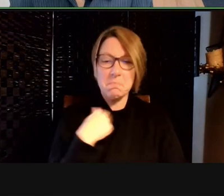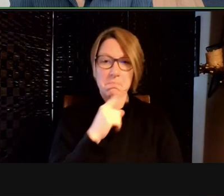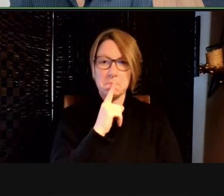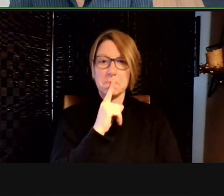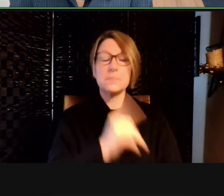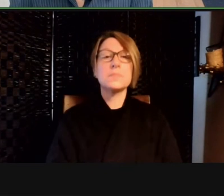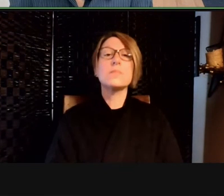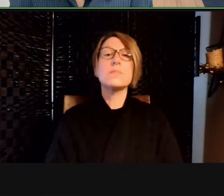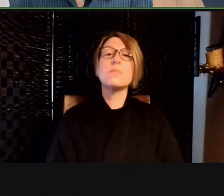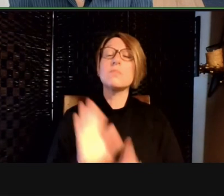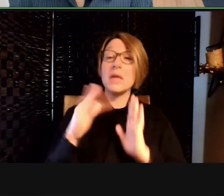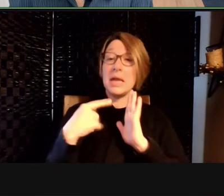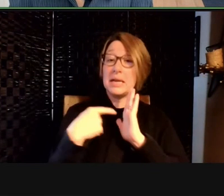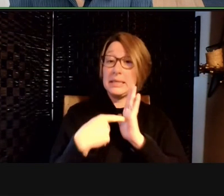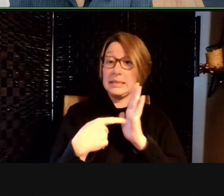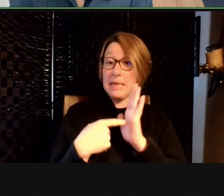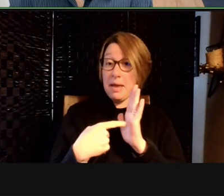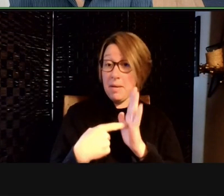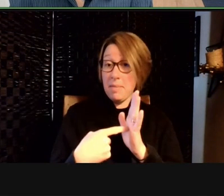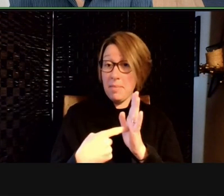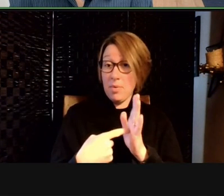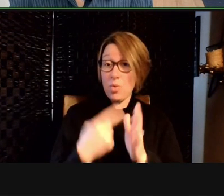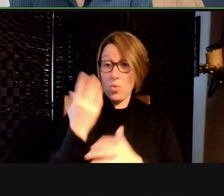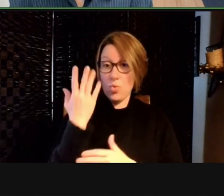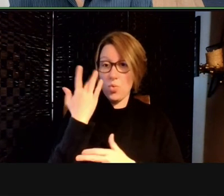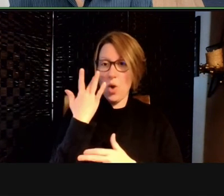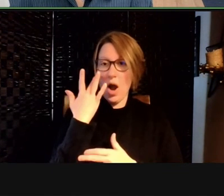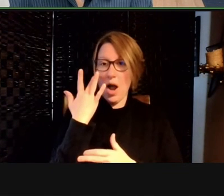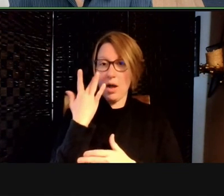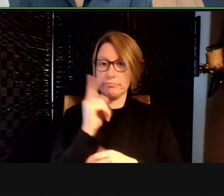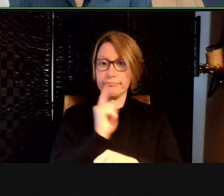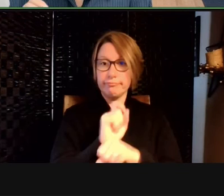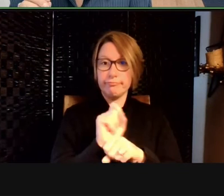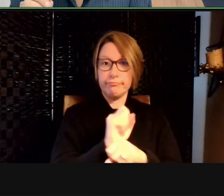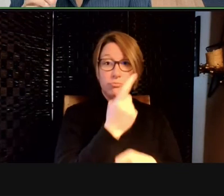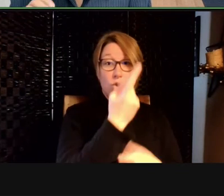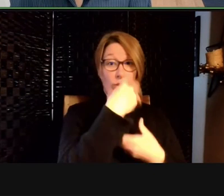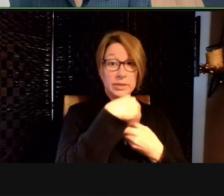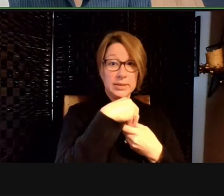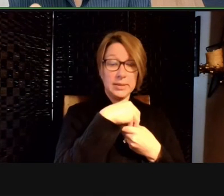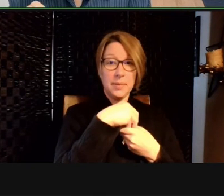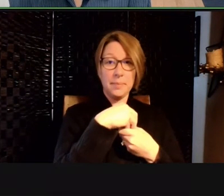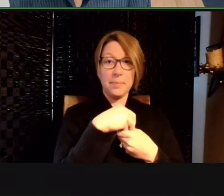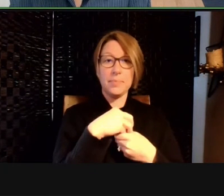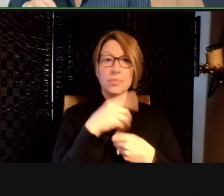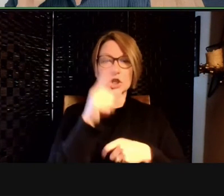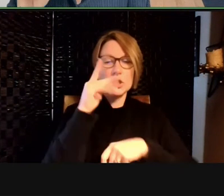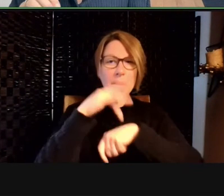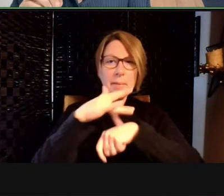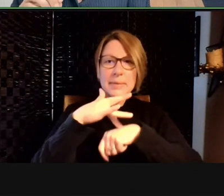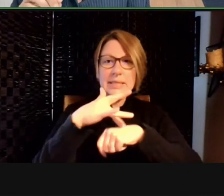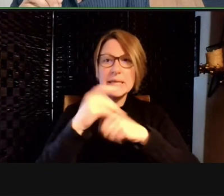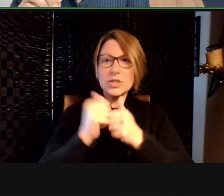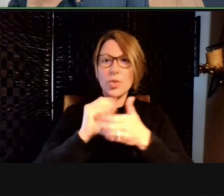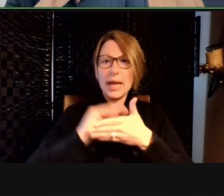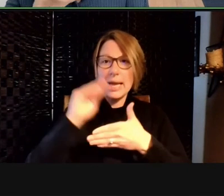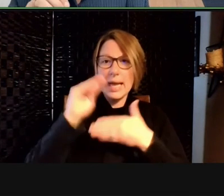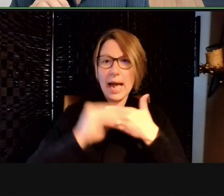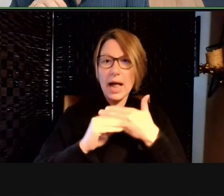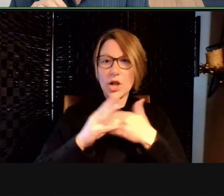gave me for why she had autism, they said, is she's obsessed with her calendar and her